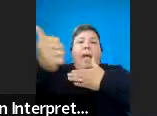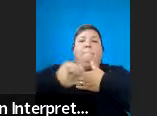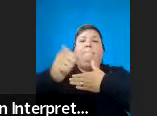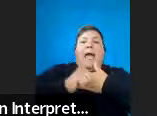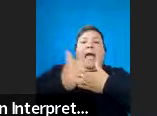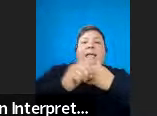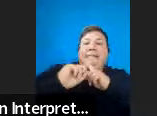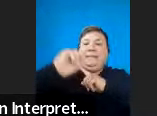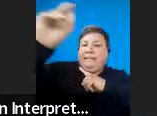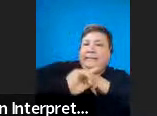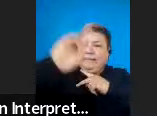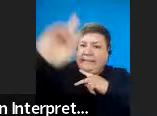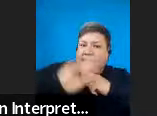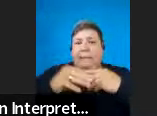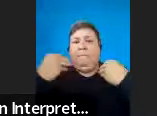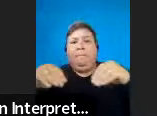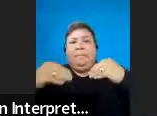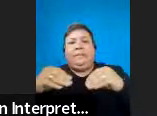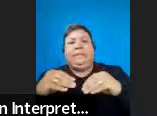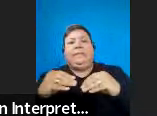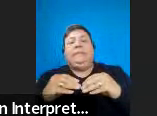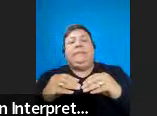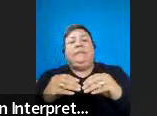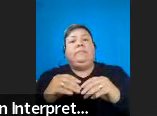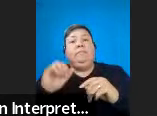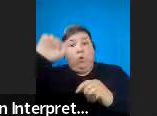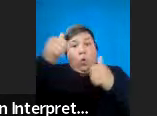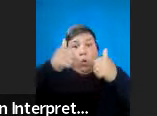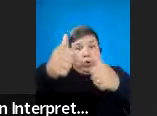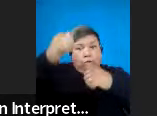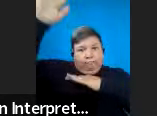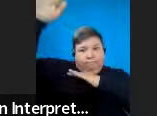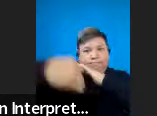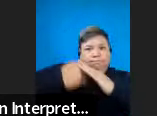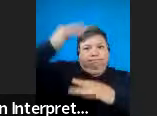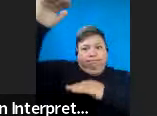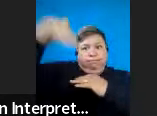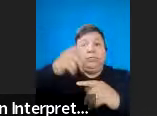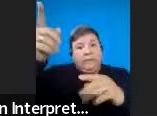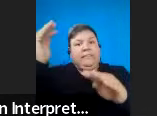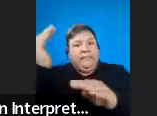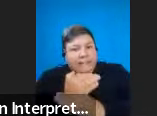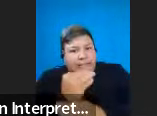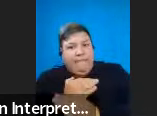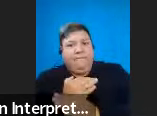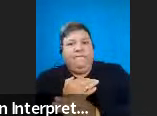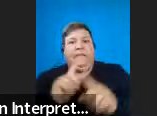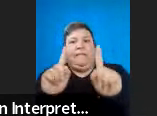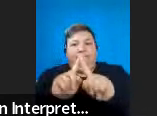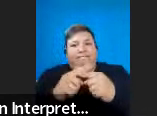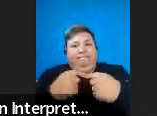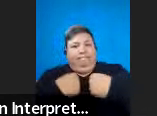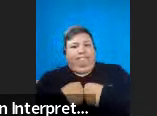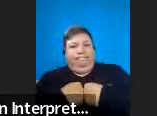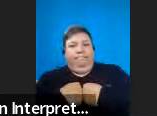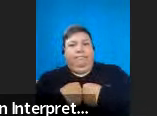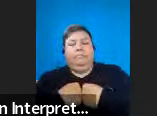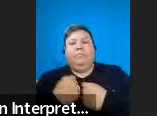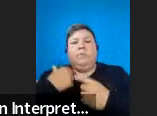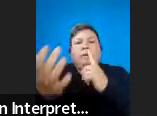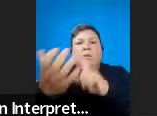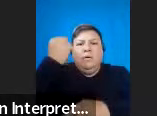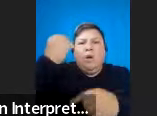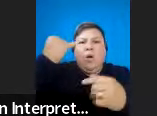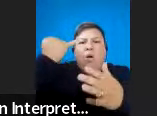in ensuring that as the goods are coming through to the country, they are safe and secured, because we do not want to find foreign elements in